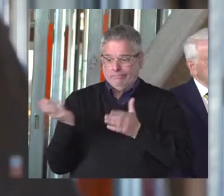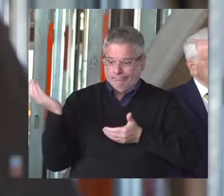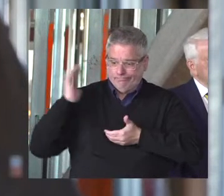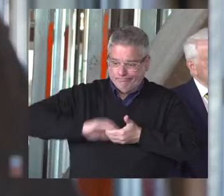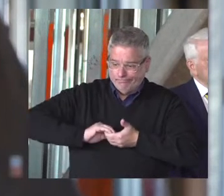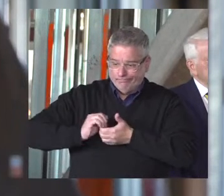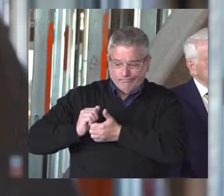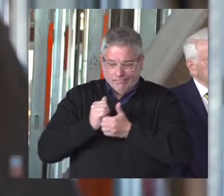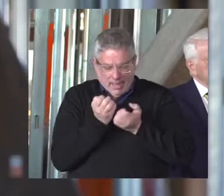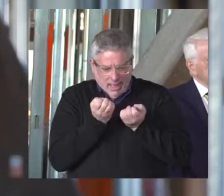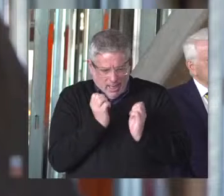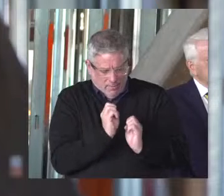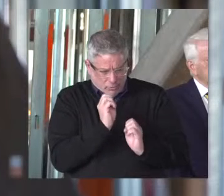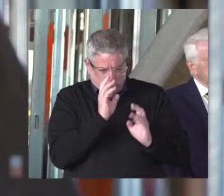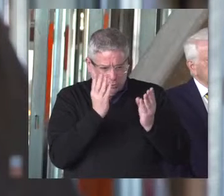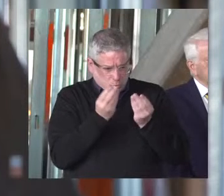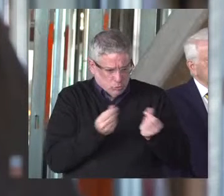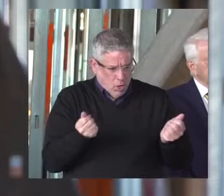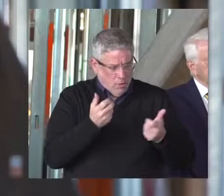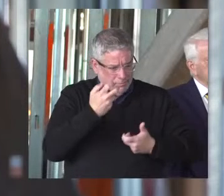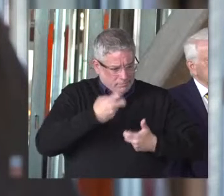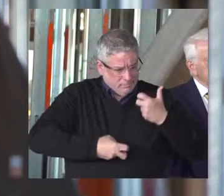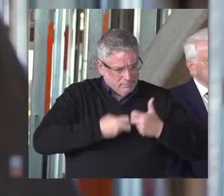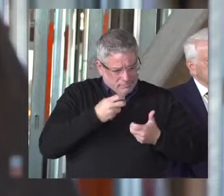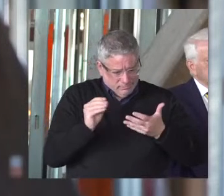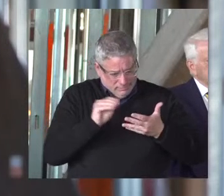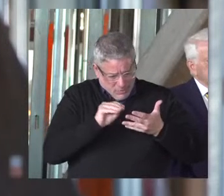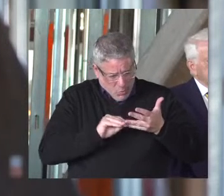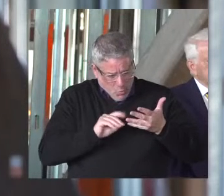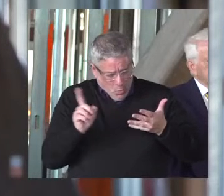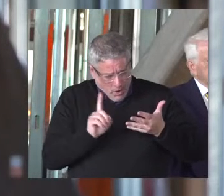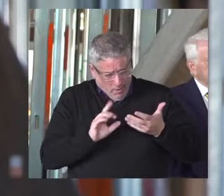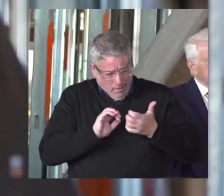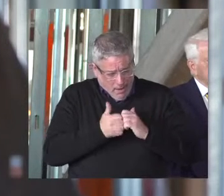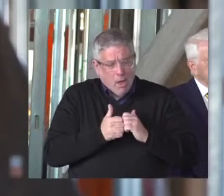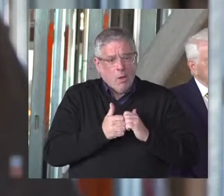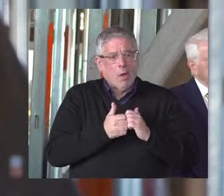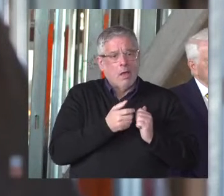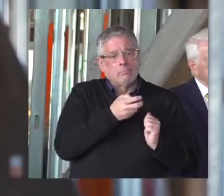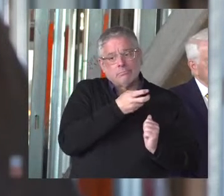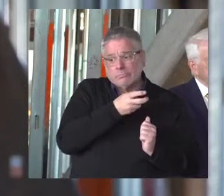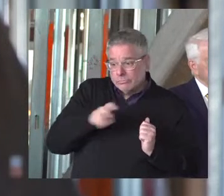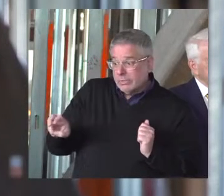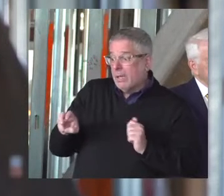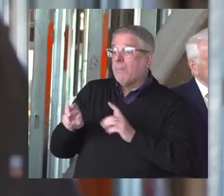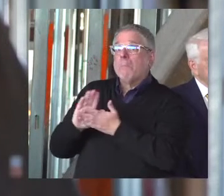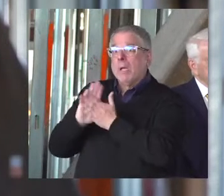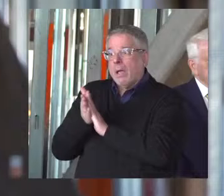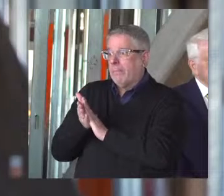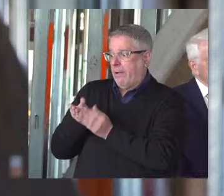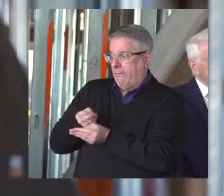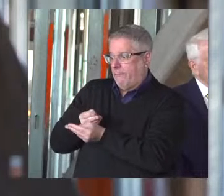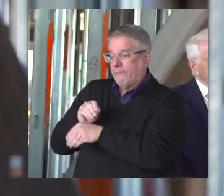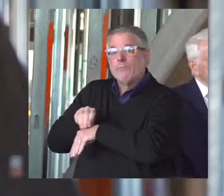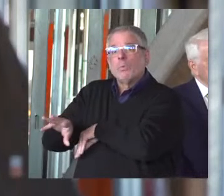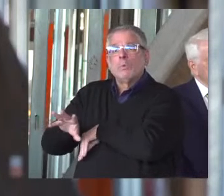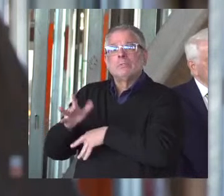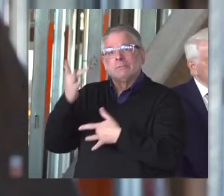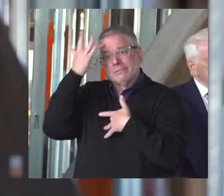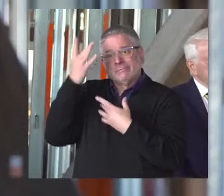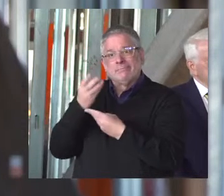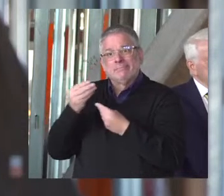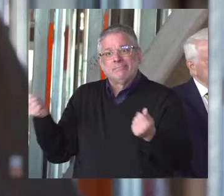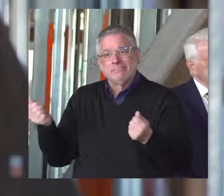focus their efforts to solve such puzzles and translate this knowledge to treat disease. These advances result in key